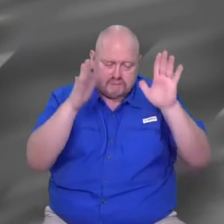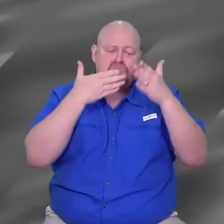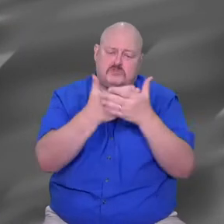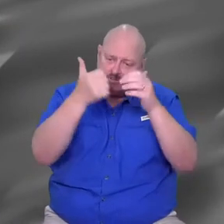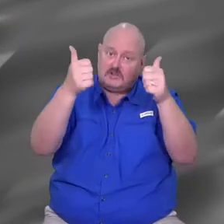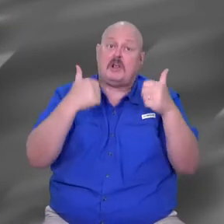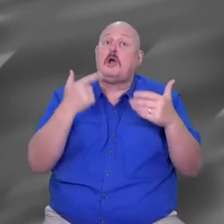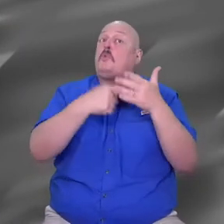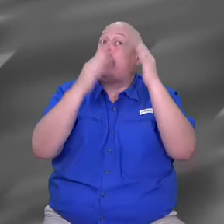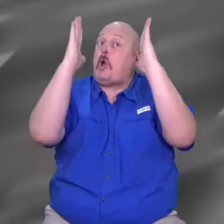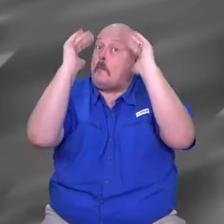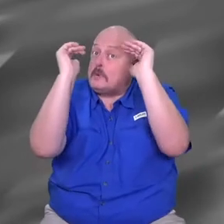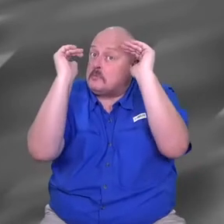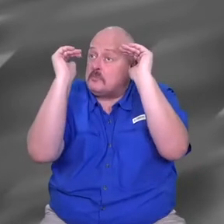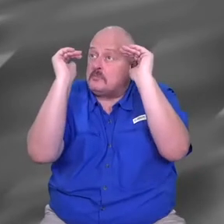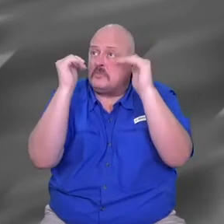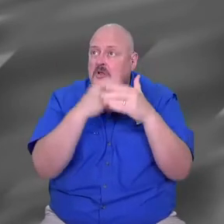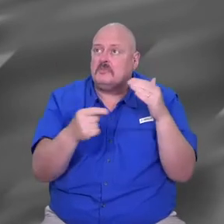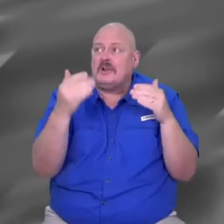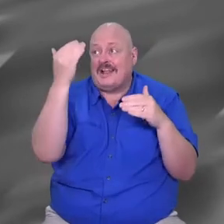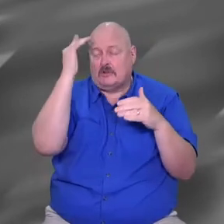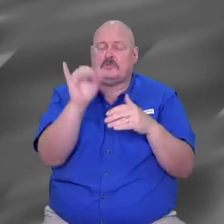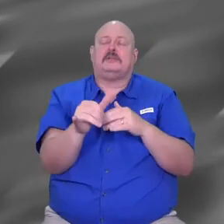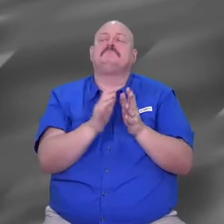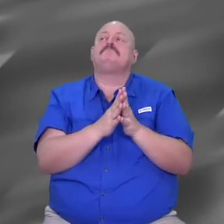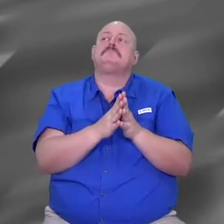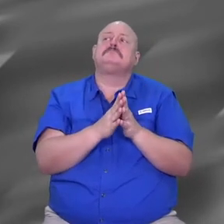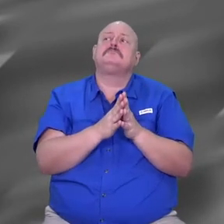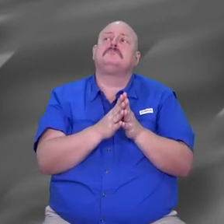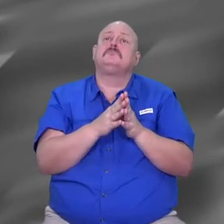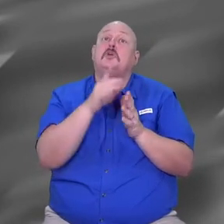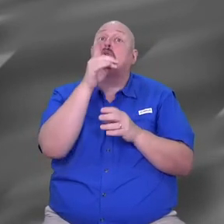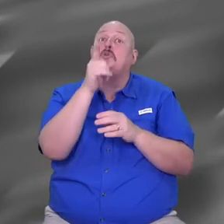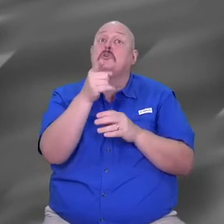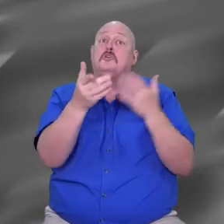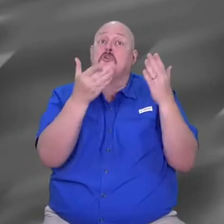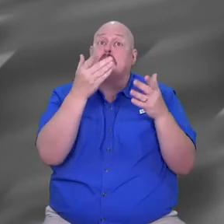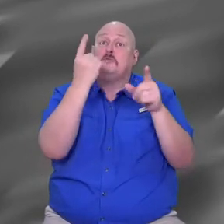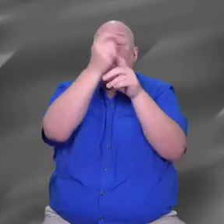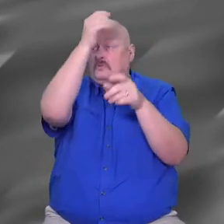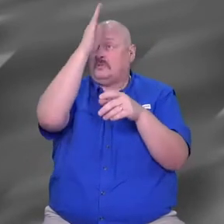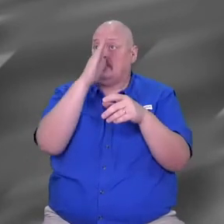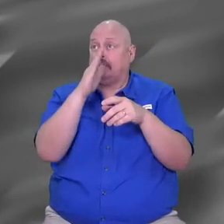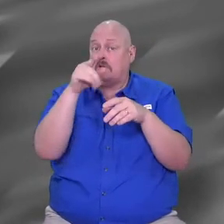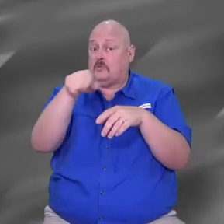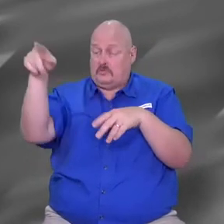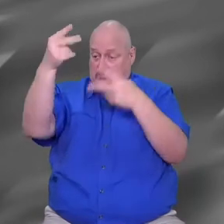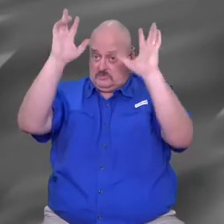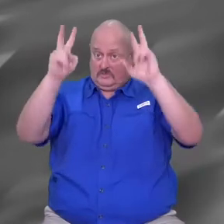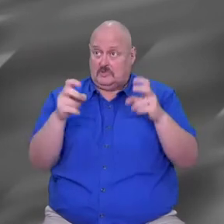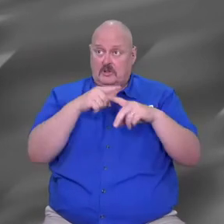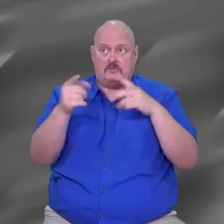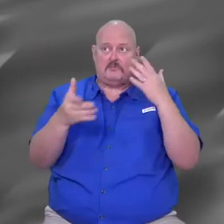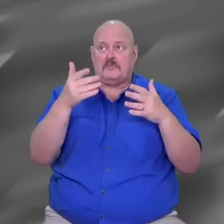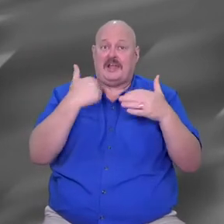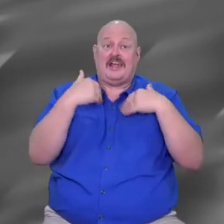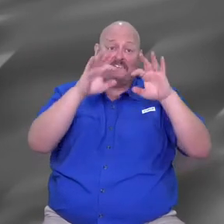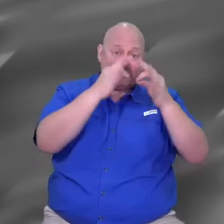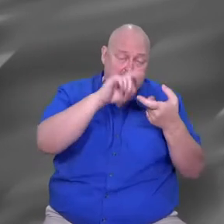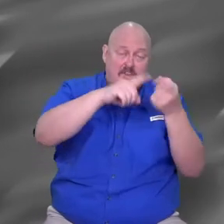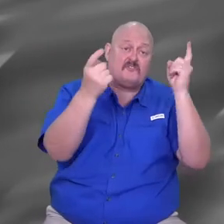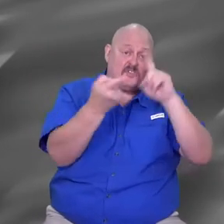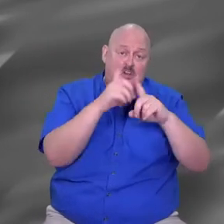what I hope. But I do know this, that you may be right with God on these issues, but you may have family,